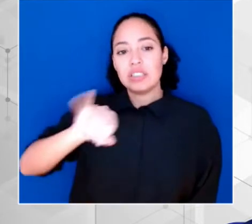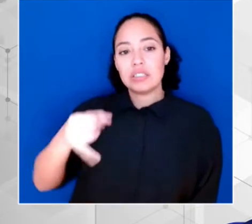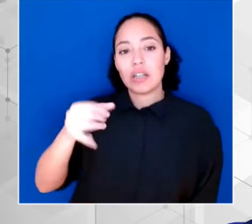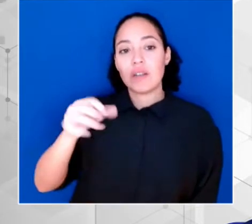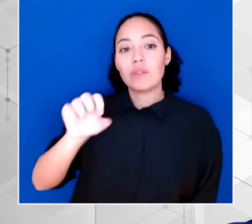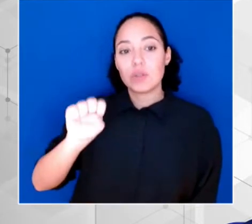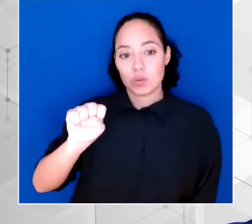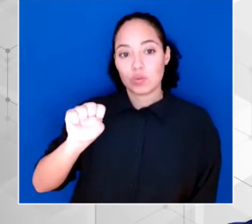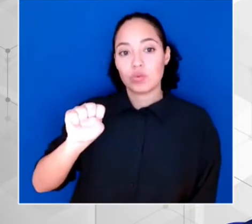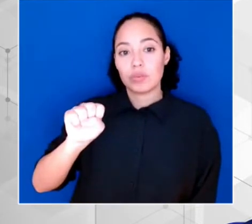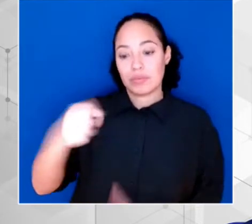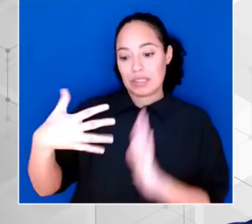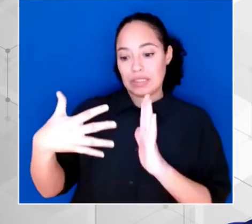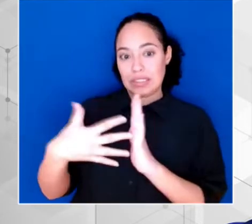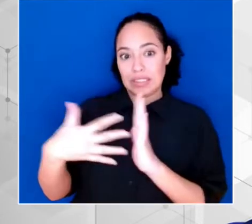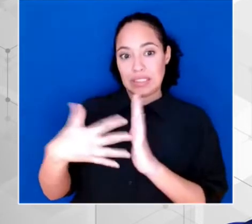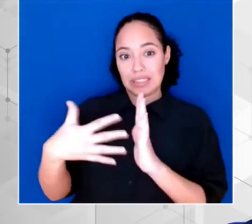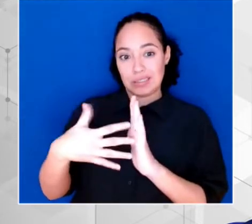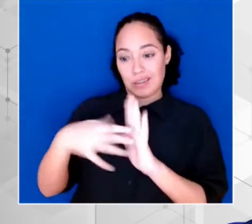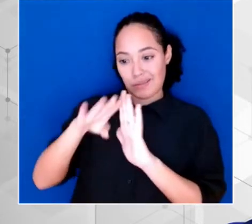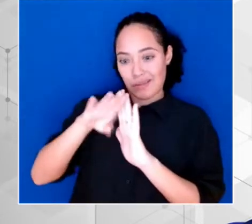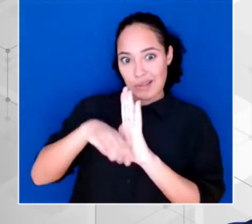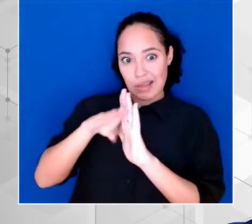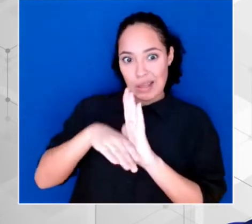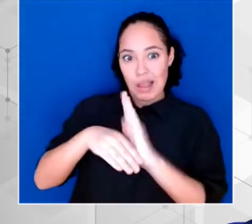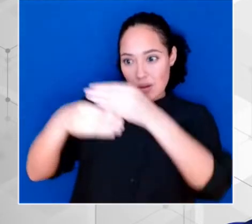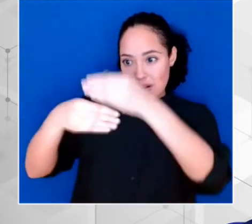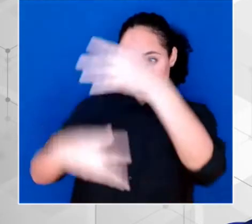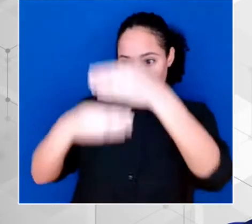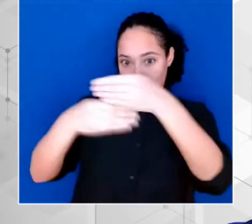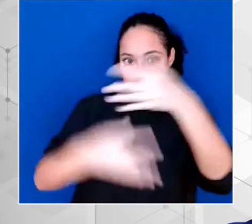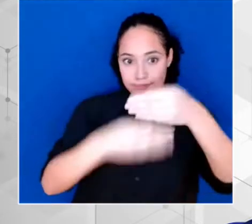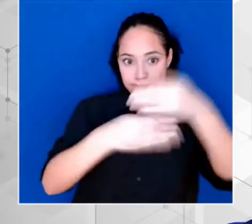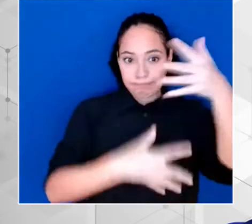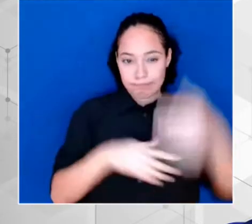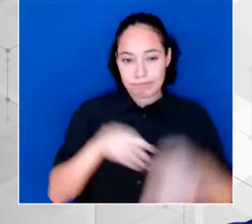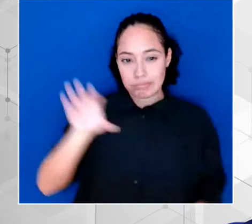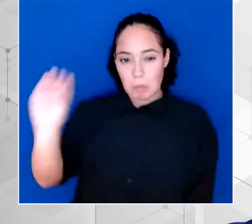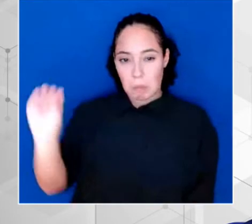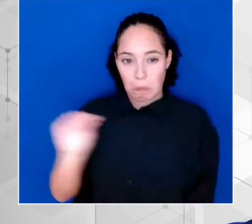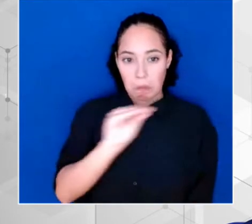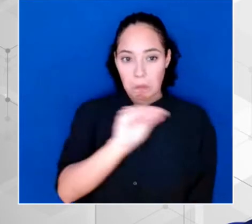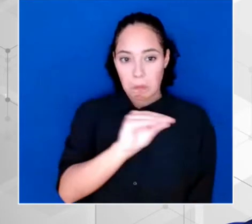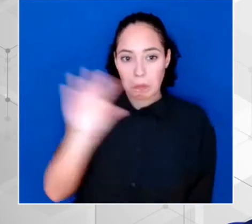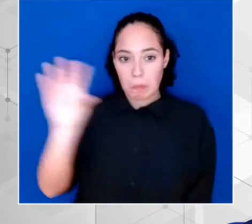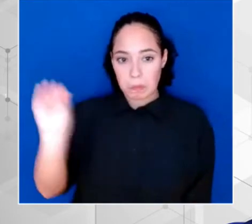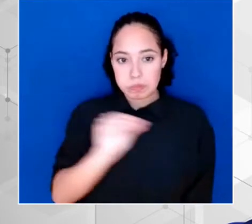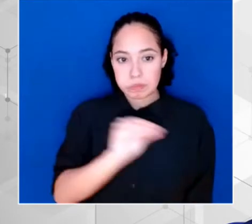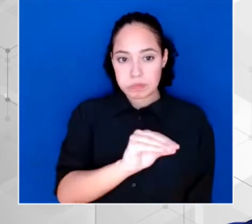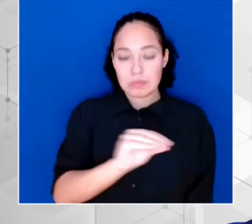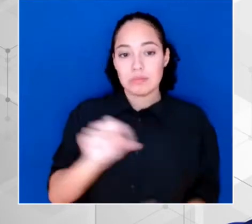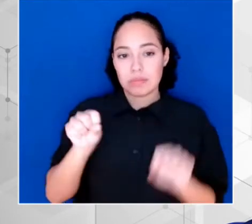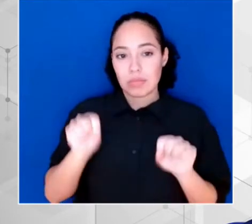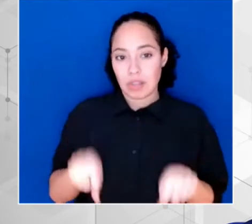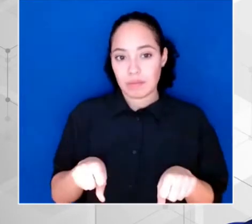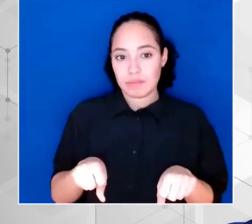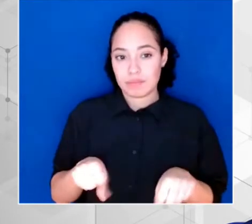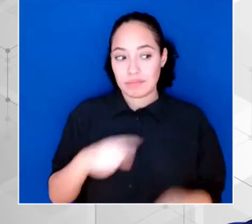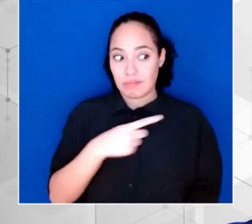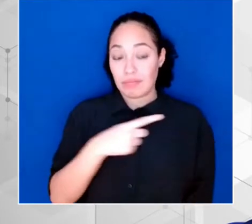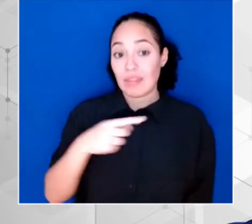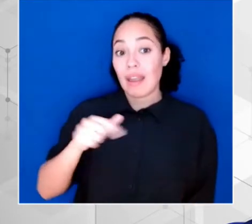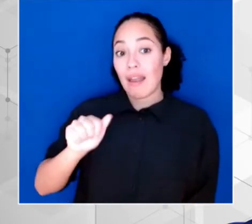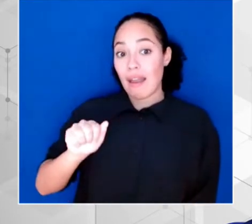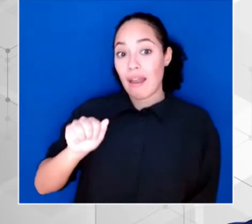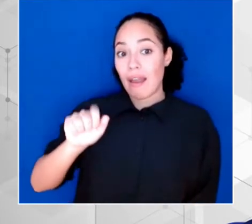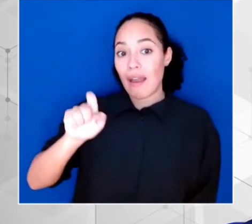and I'm using the Axe engine again. we need to install it as a developer